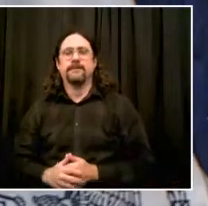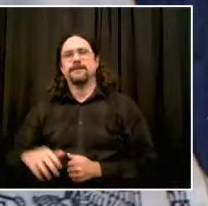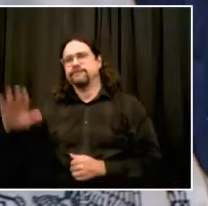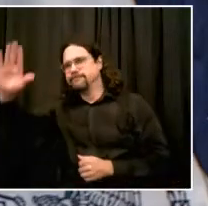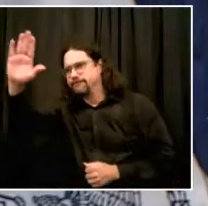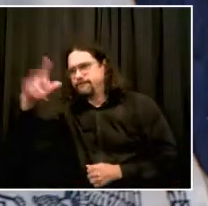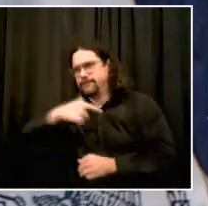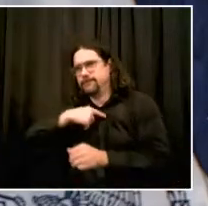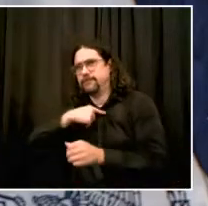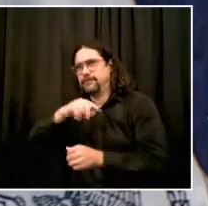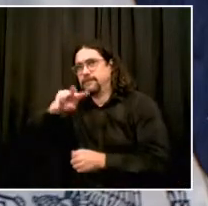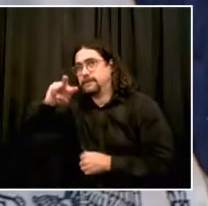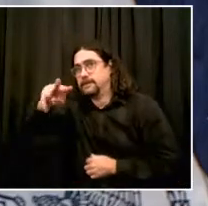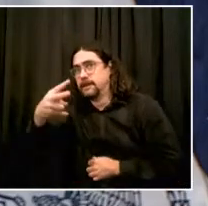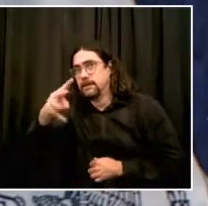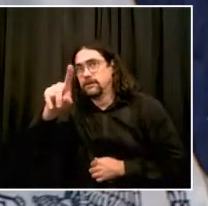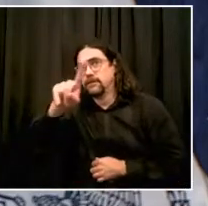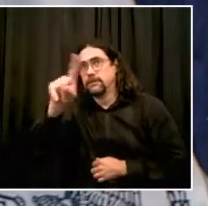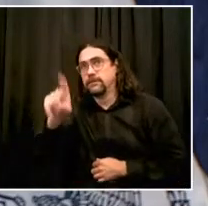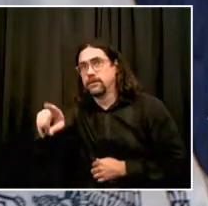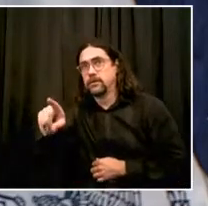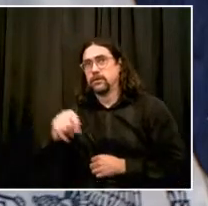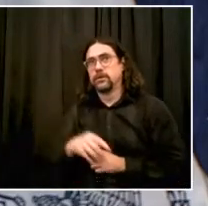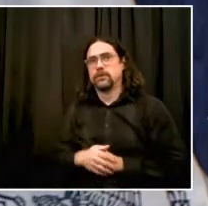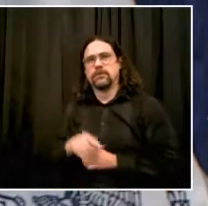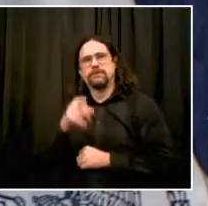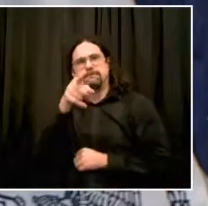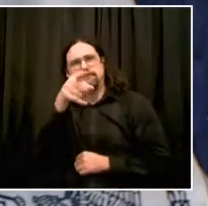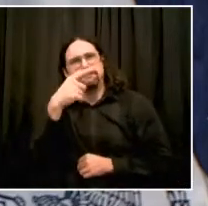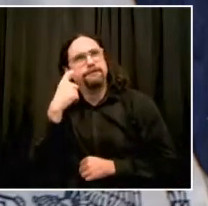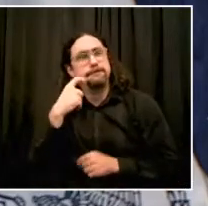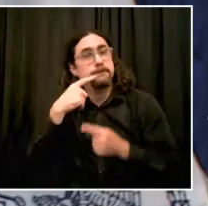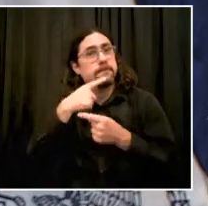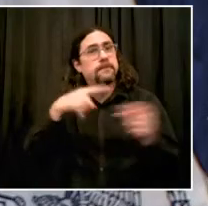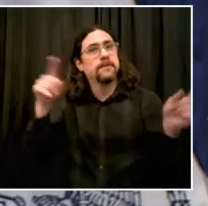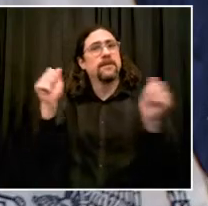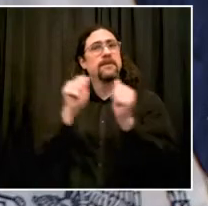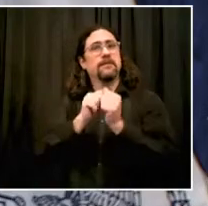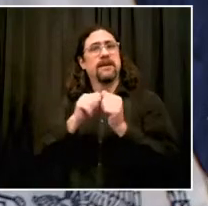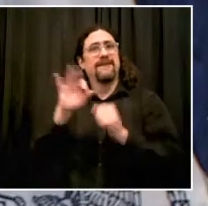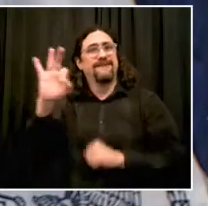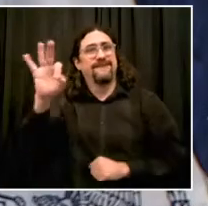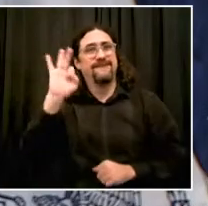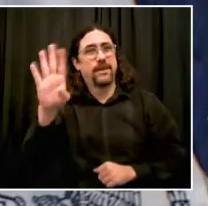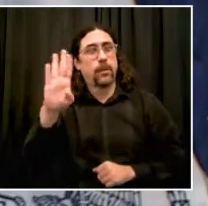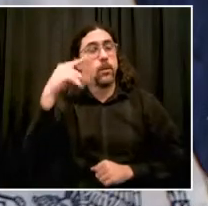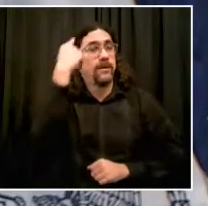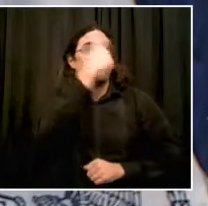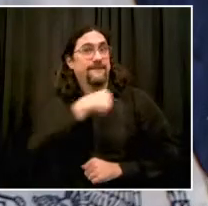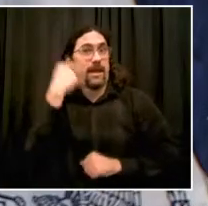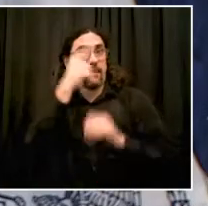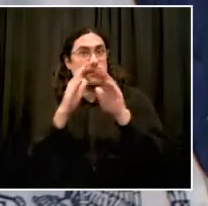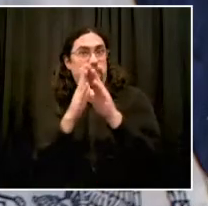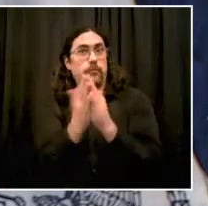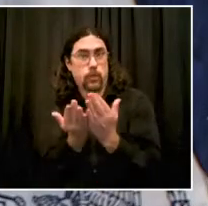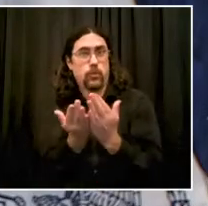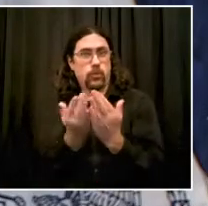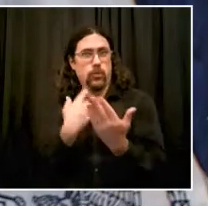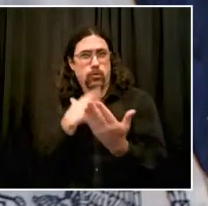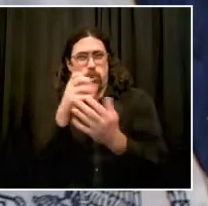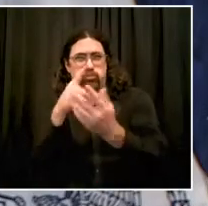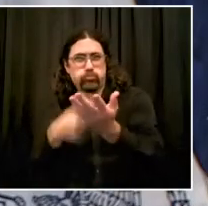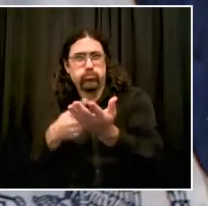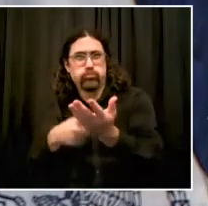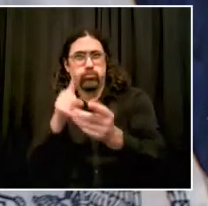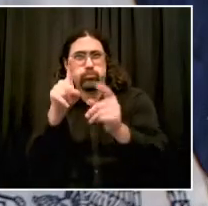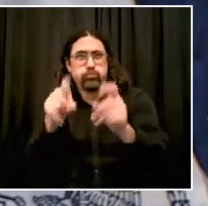the rezoning of Industry City. What are you doing to bring more deals like the